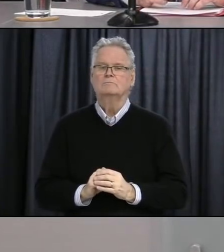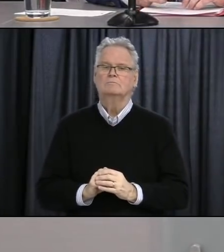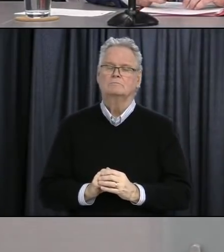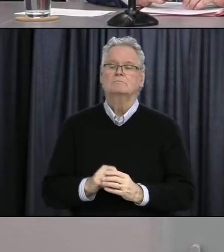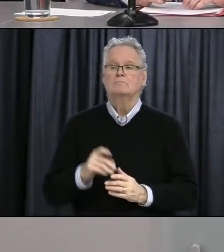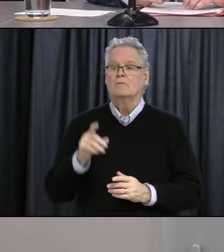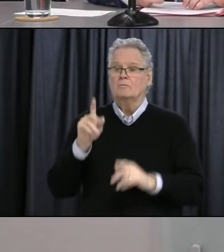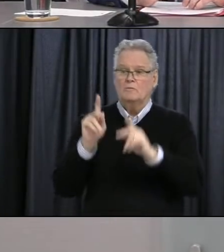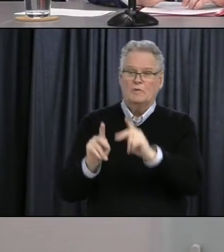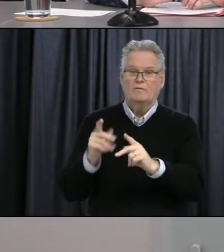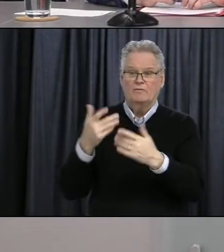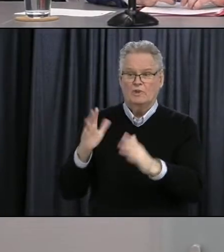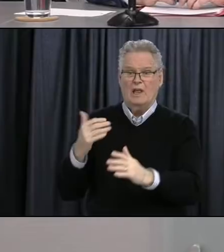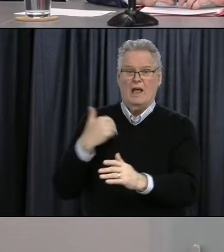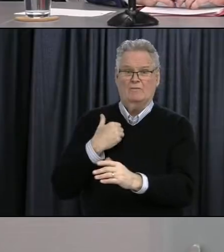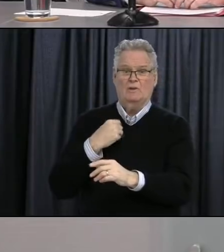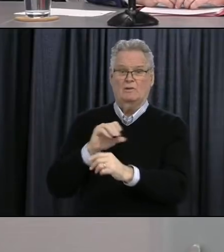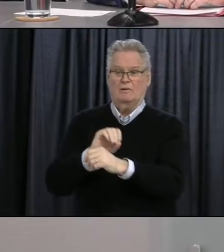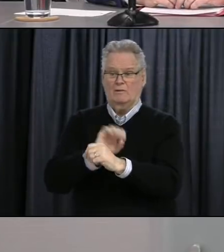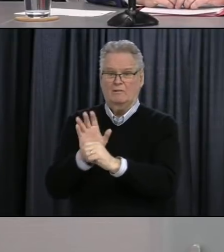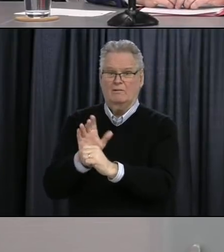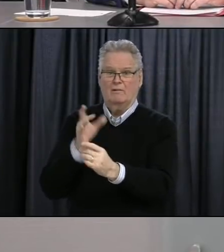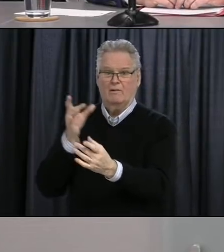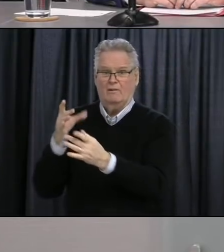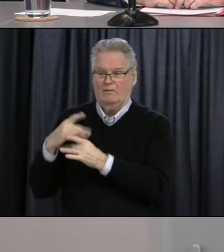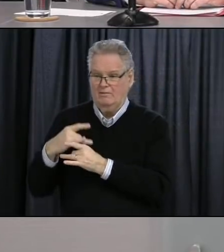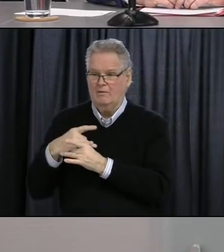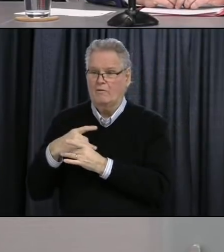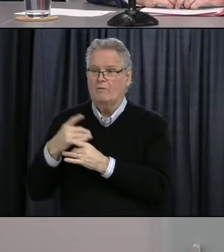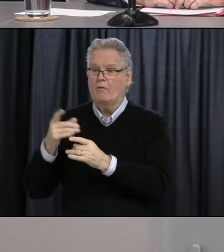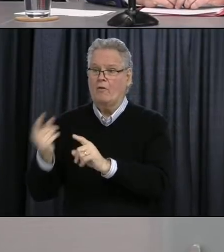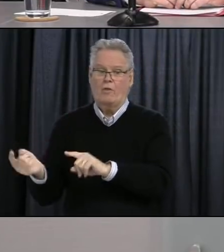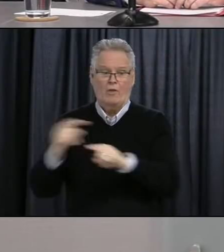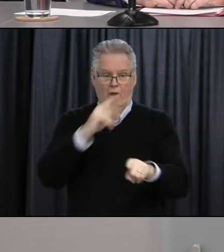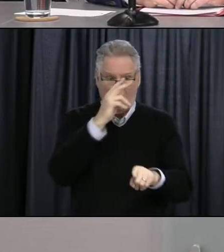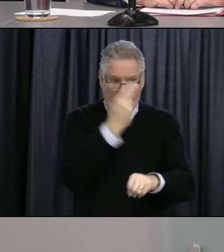Our next questions are from Peter Jackson with The Telegram. Please go ahead.